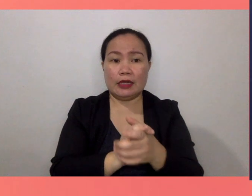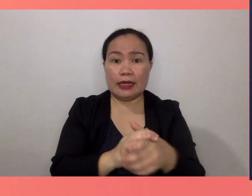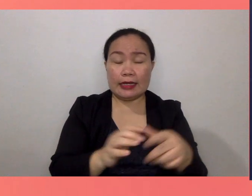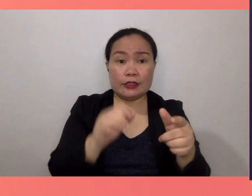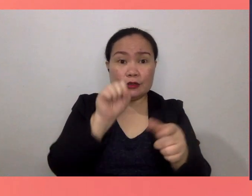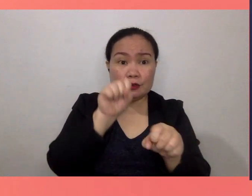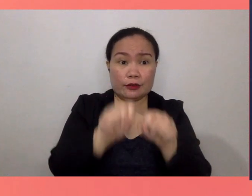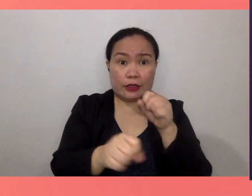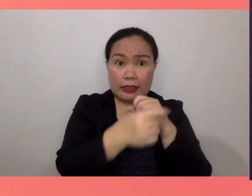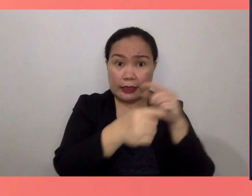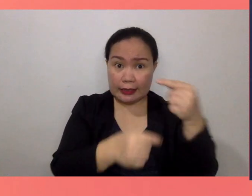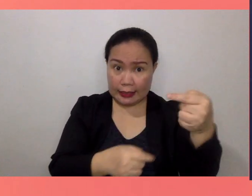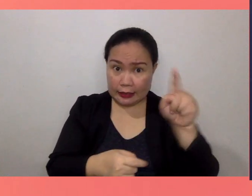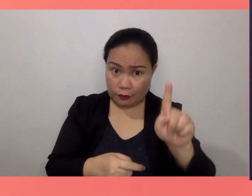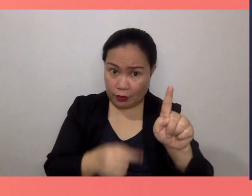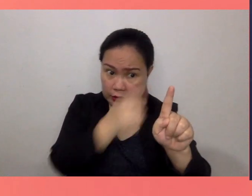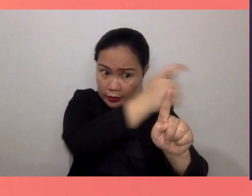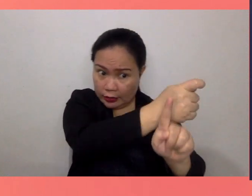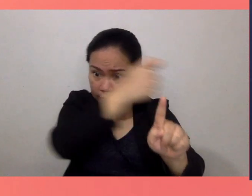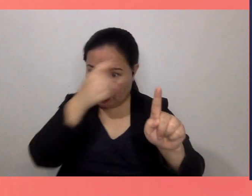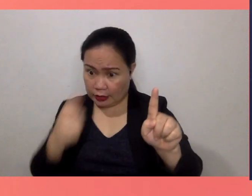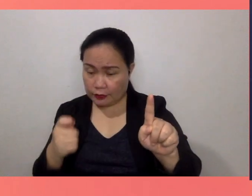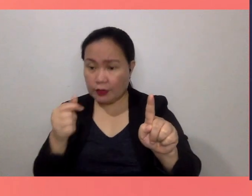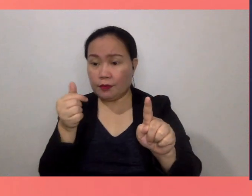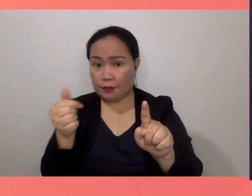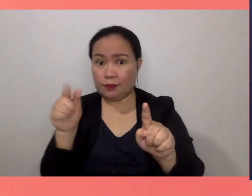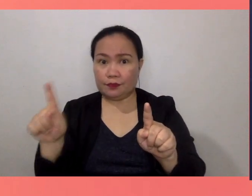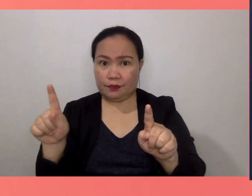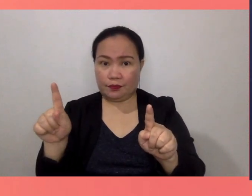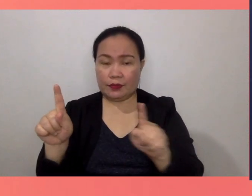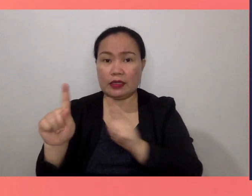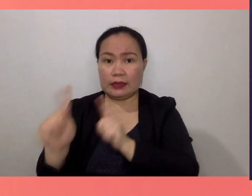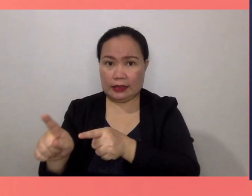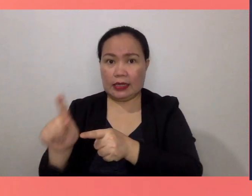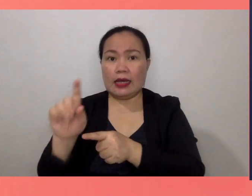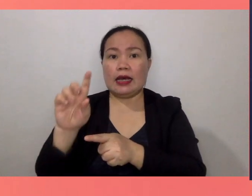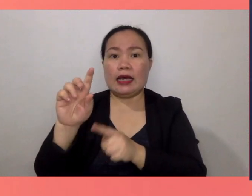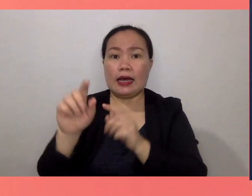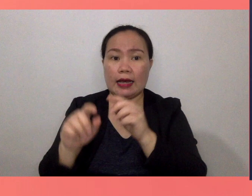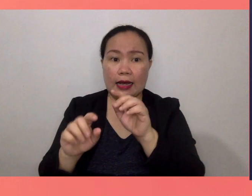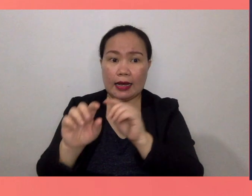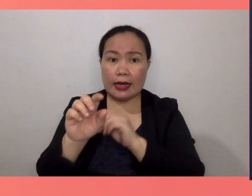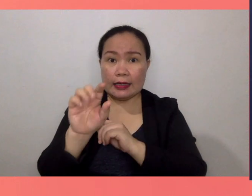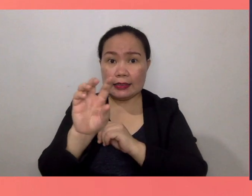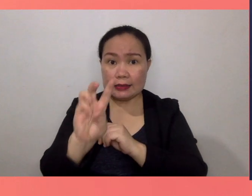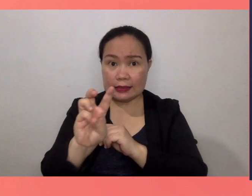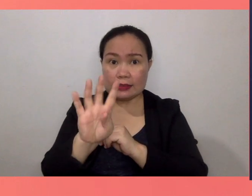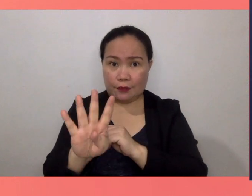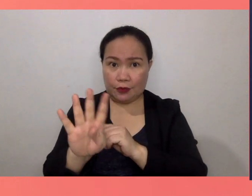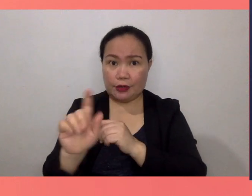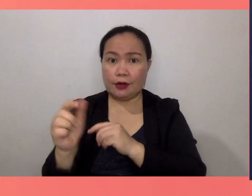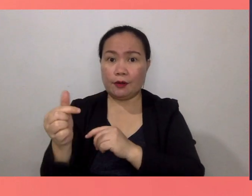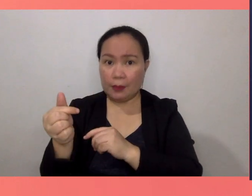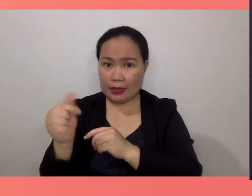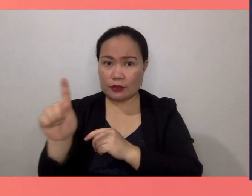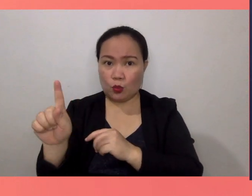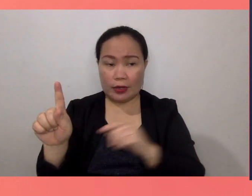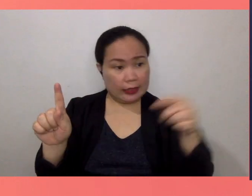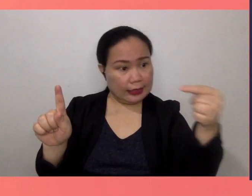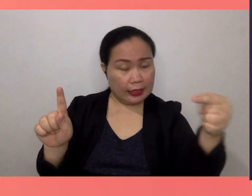1 sa kabila. So, x is equal to 65. Kasi negative 1, no? 64 plus 1, that